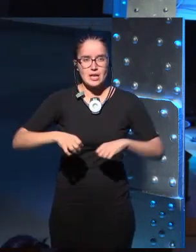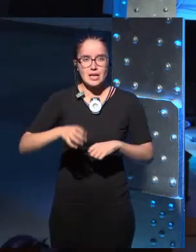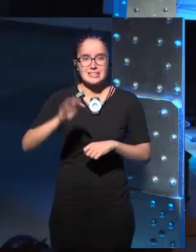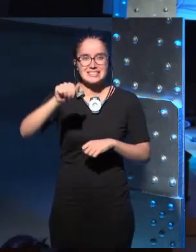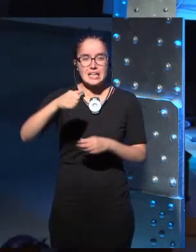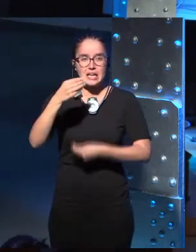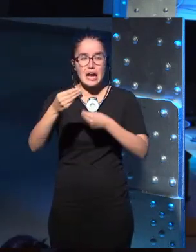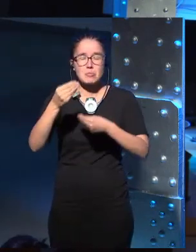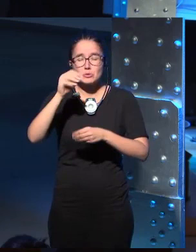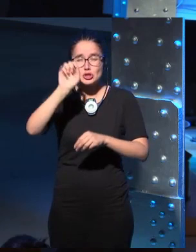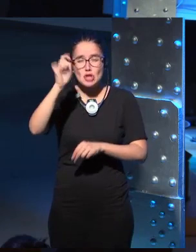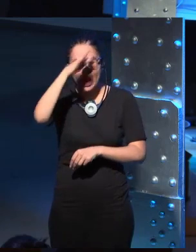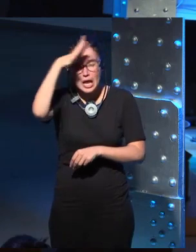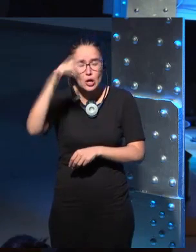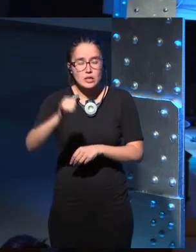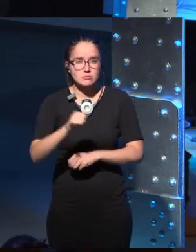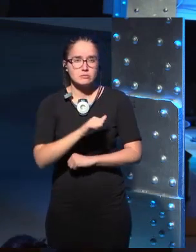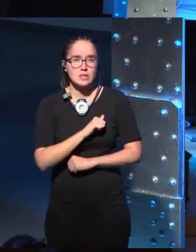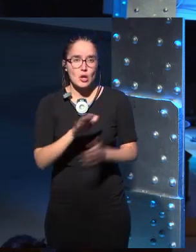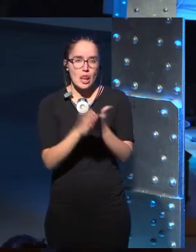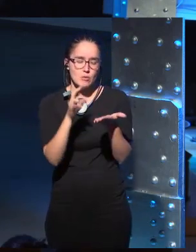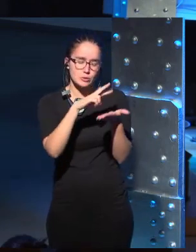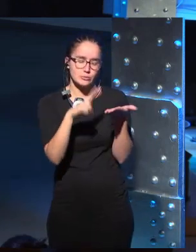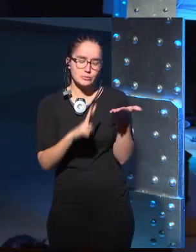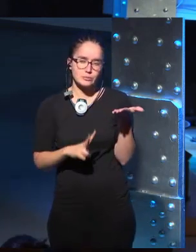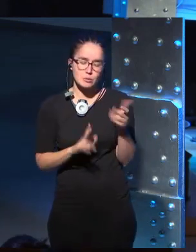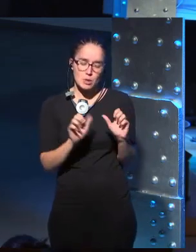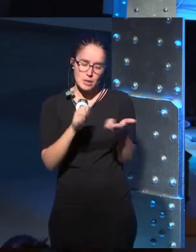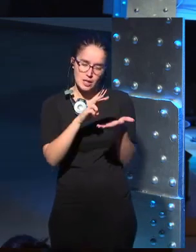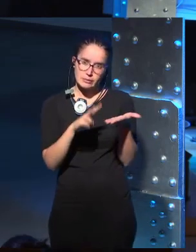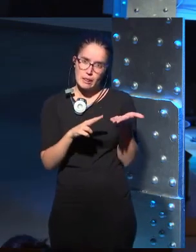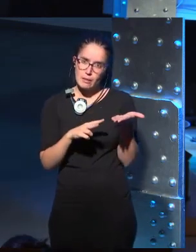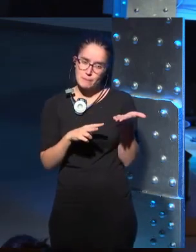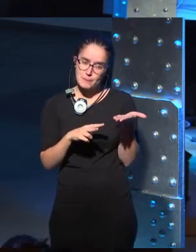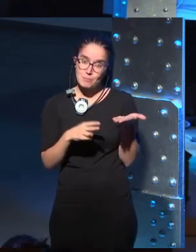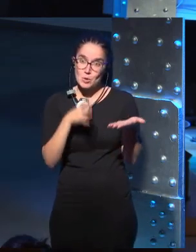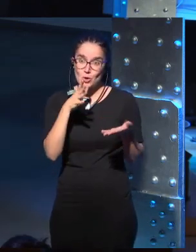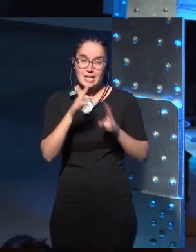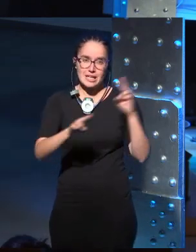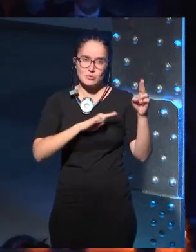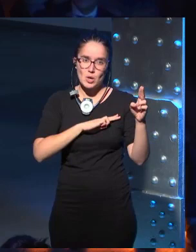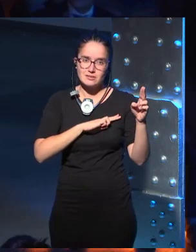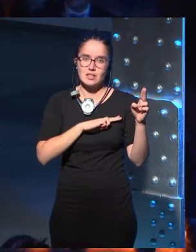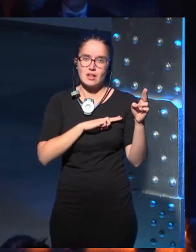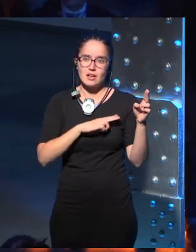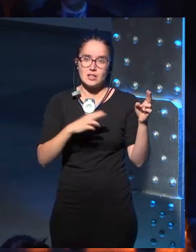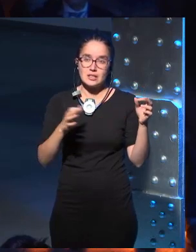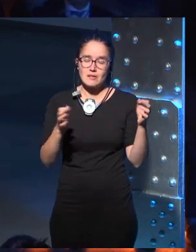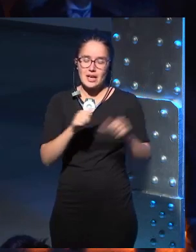Sun? Now you can pick a book and start reading, because I'll get the answer in about 17